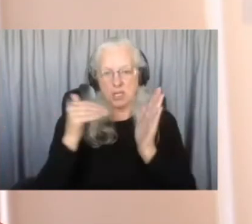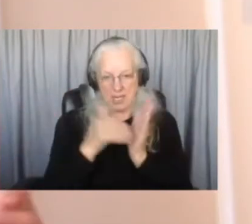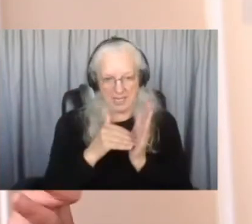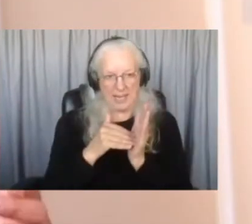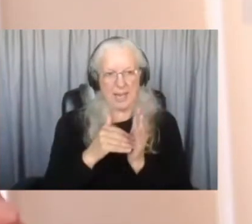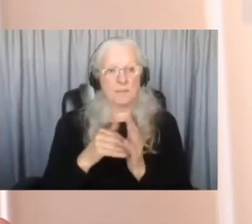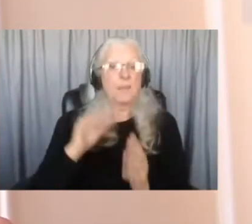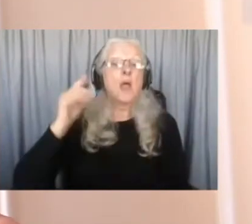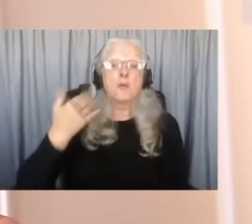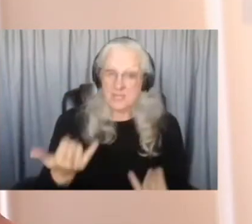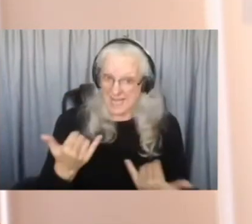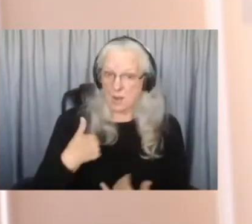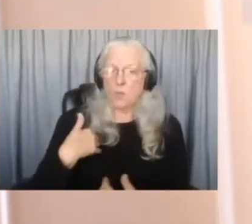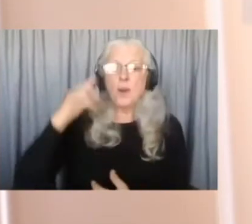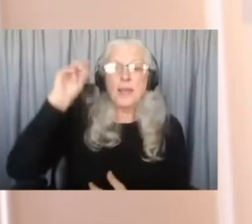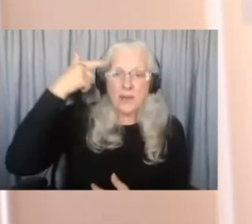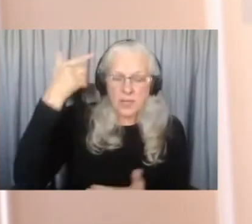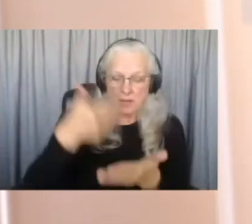and we could use that for